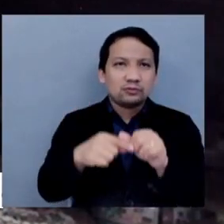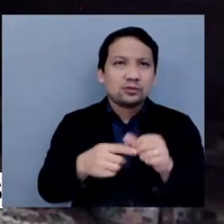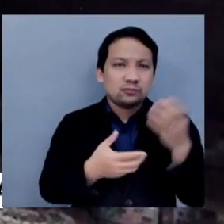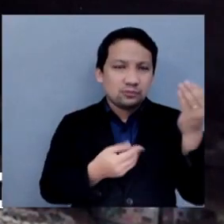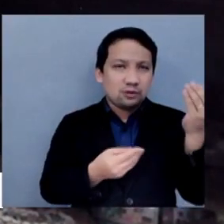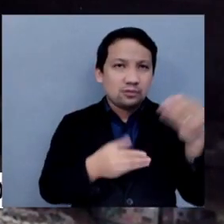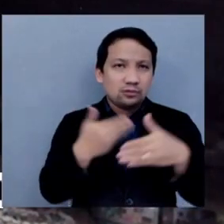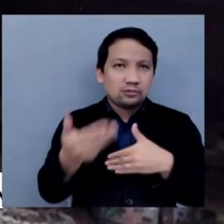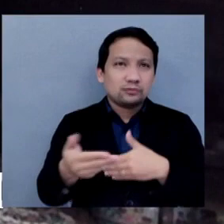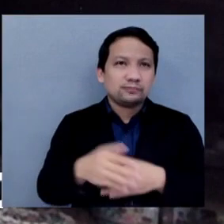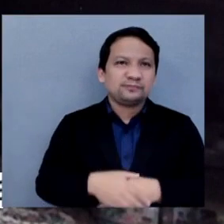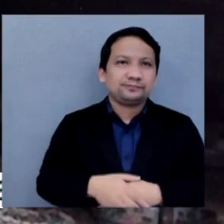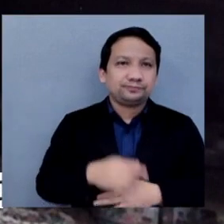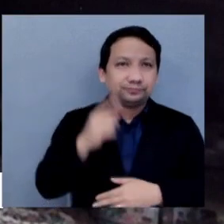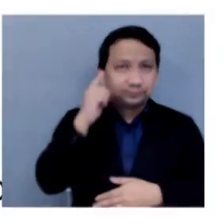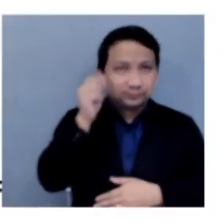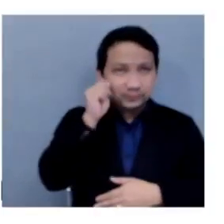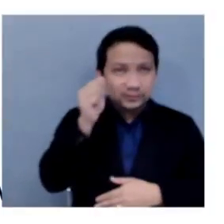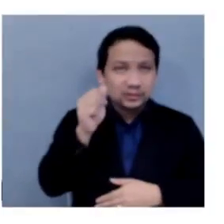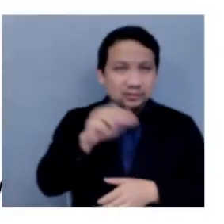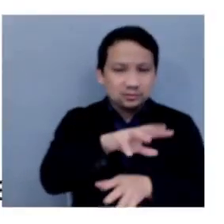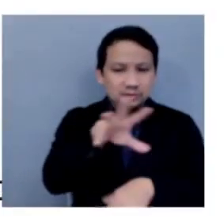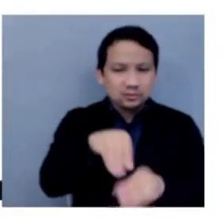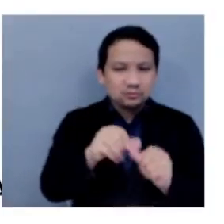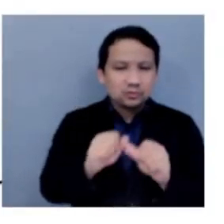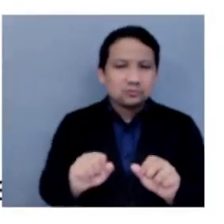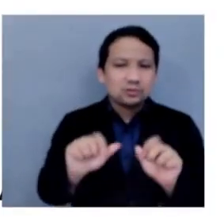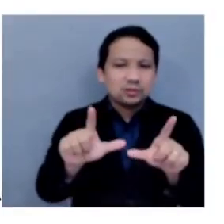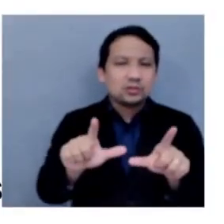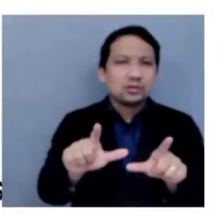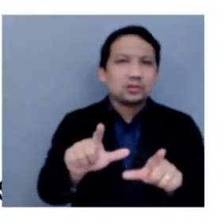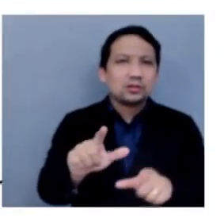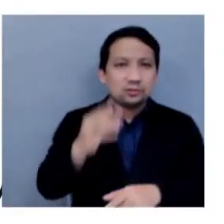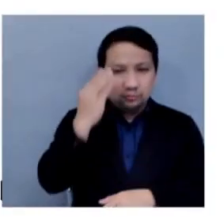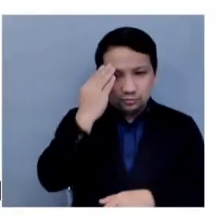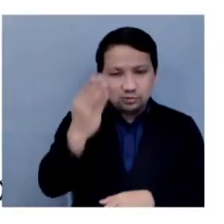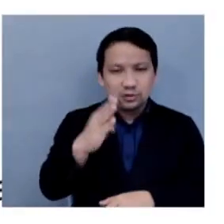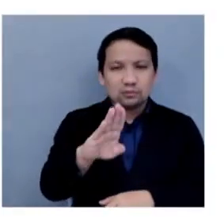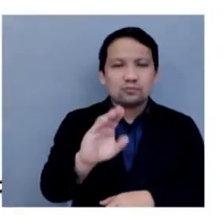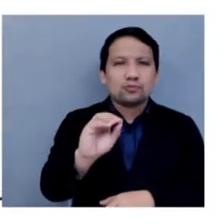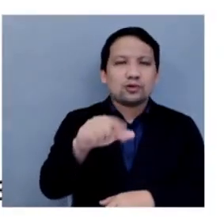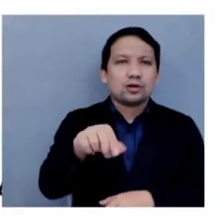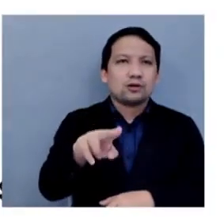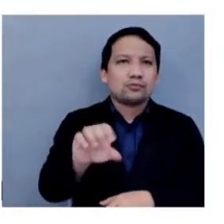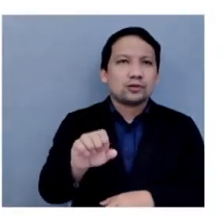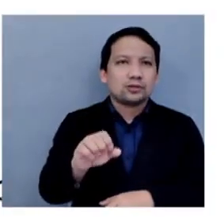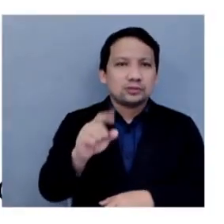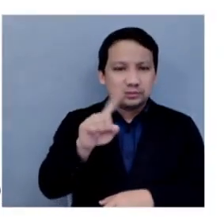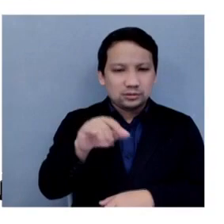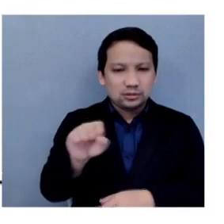latest now from Zian Ambrosio. She joins us live from Bacawe in Bulacan. Zian, what more can you tell us?